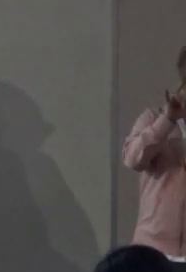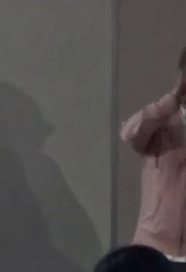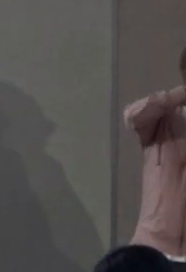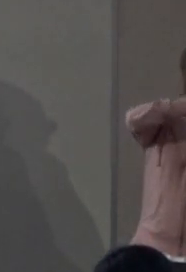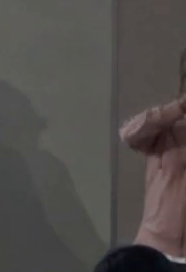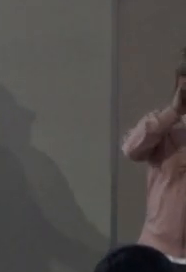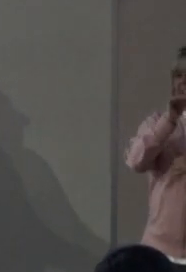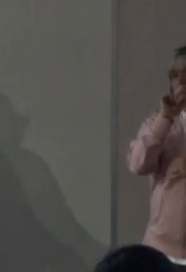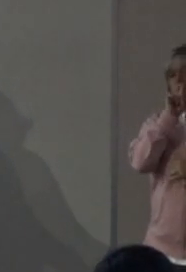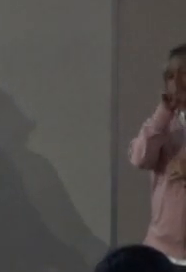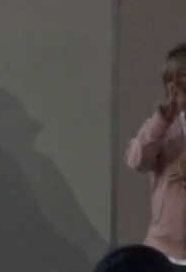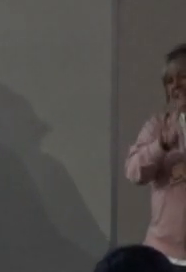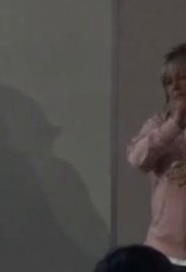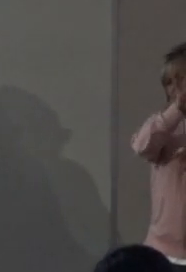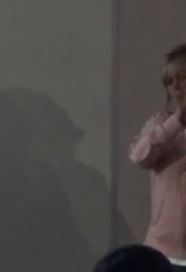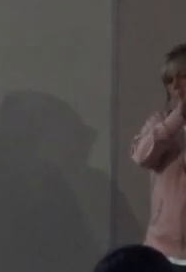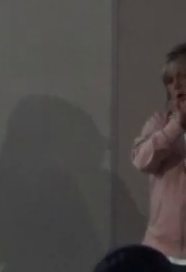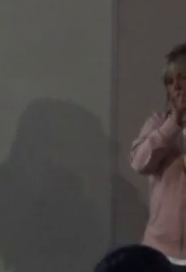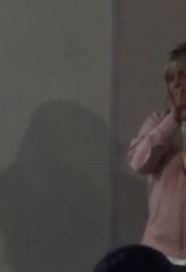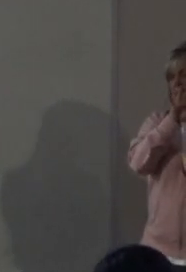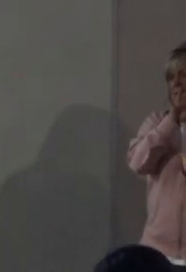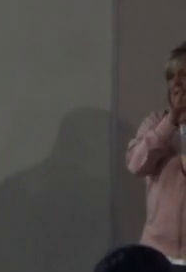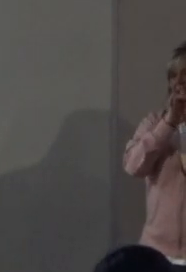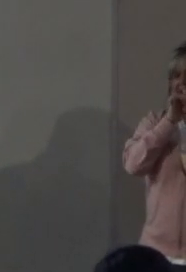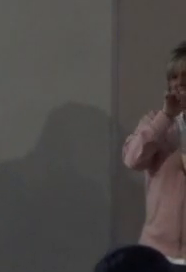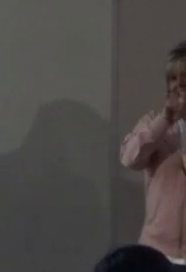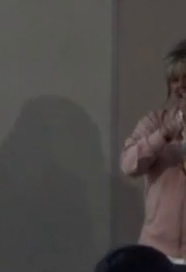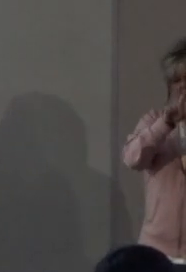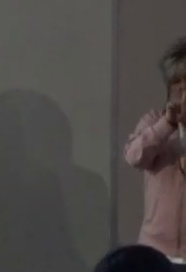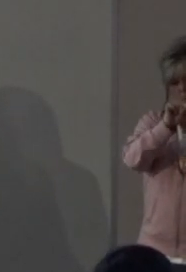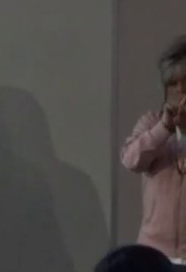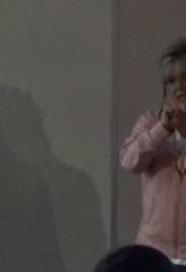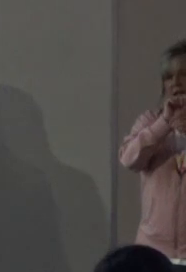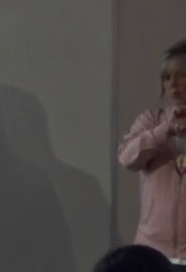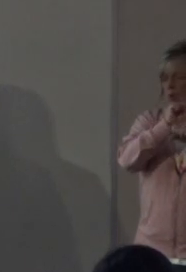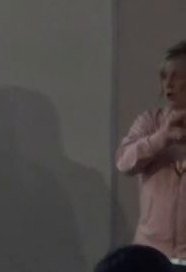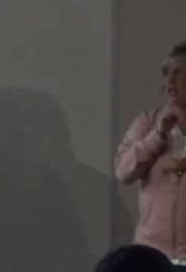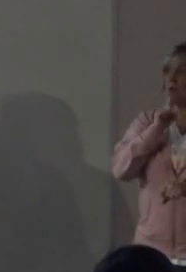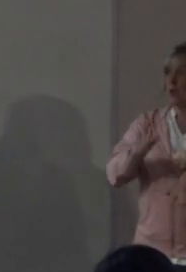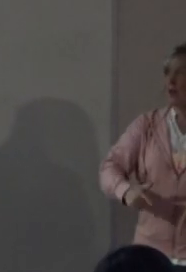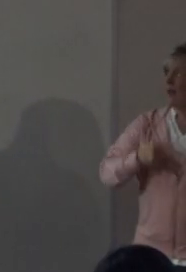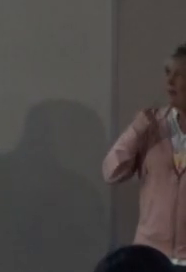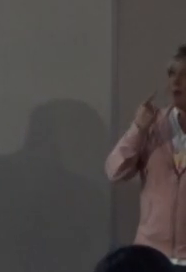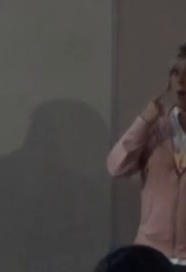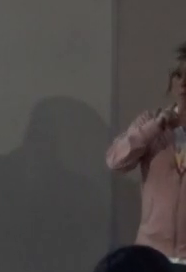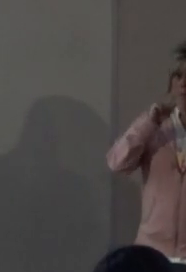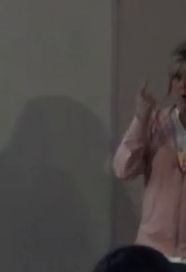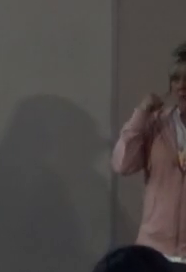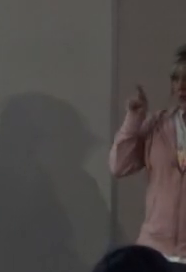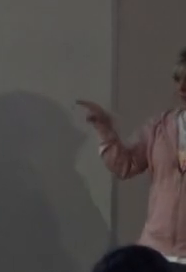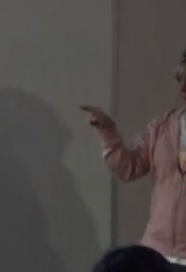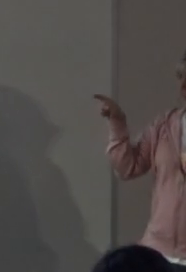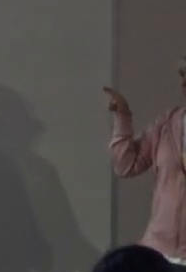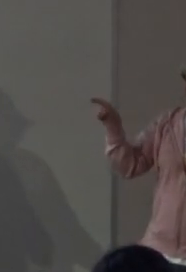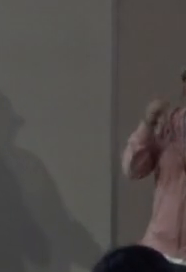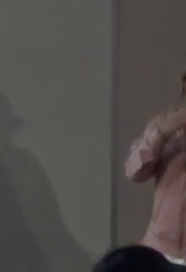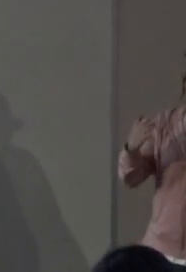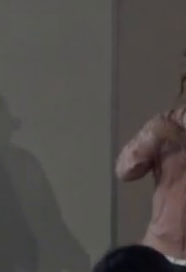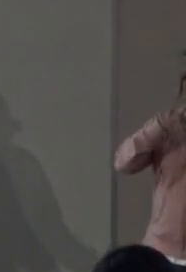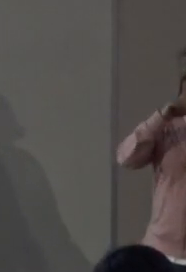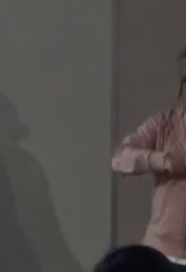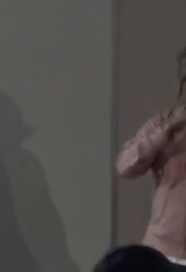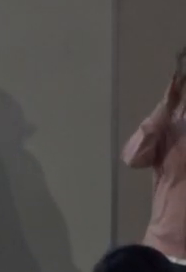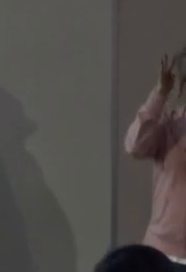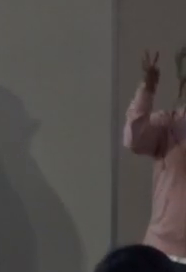didn't really need to be perfect in the sense that it didn't need to be printed and worked in real life. But for this was something that I had to create like